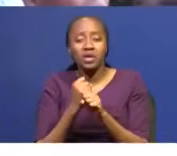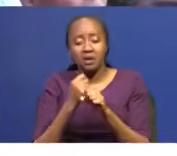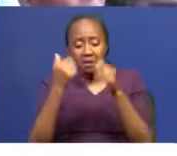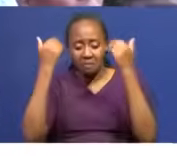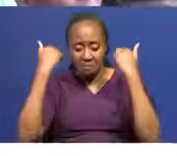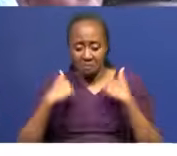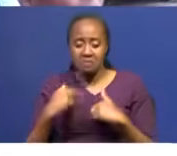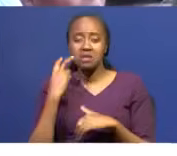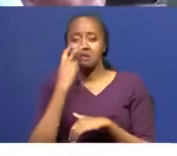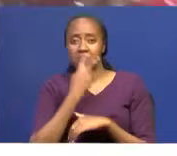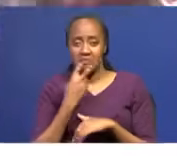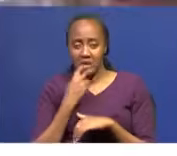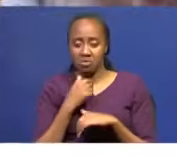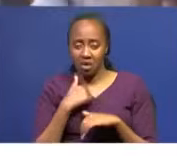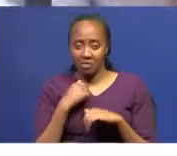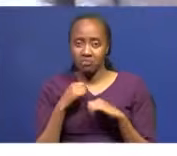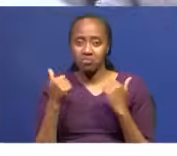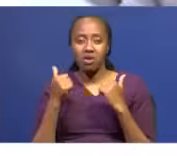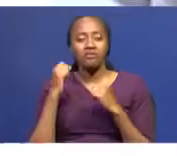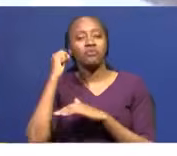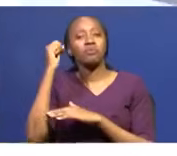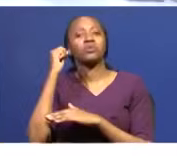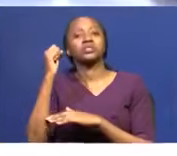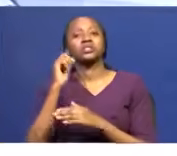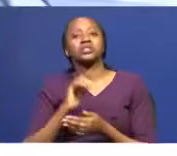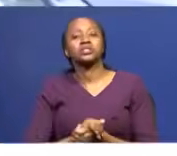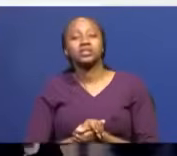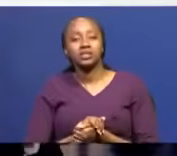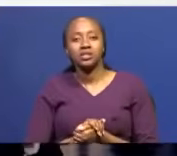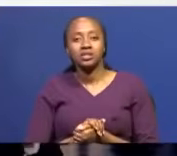kujipanga kisiasa.